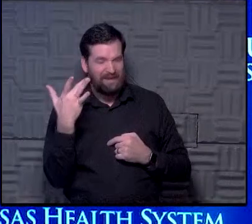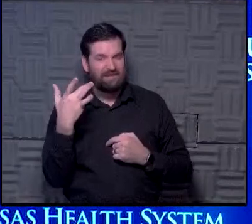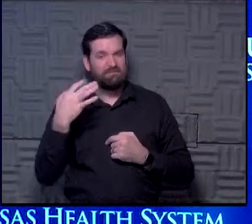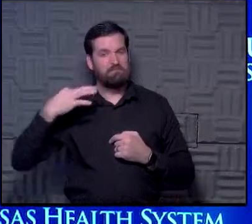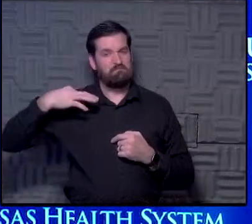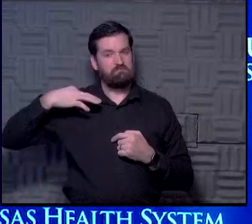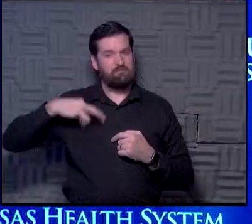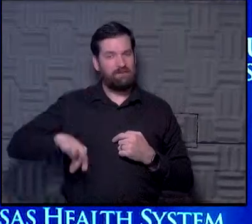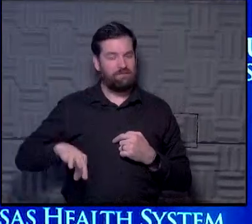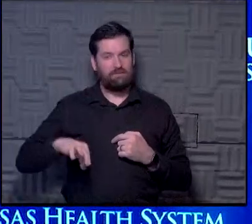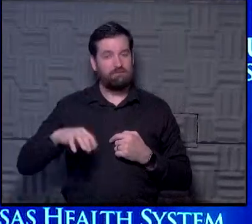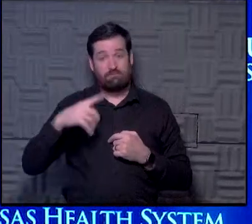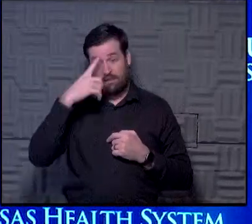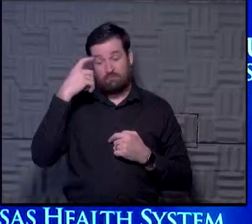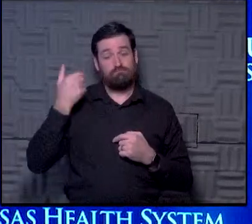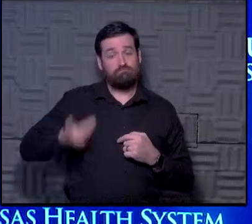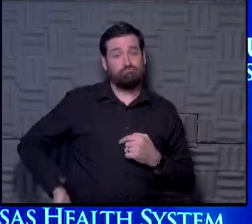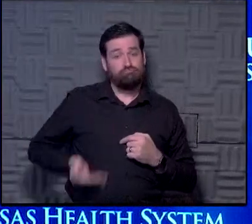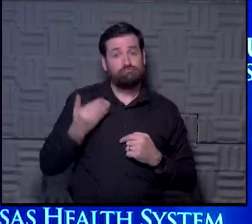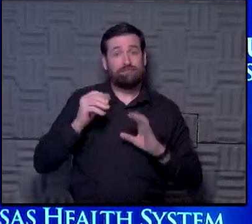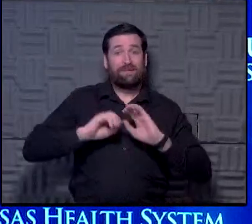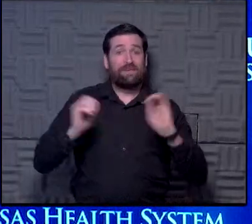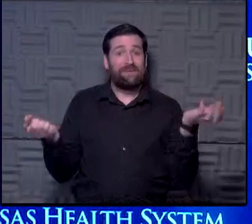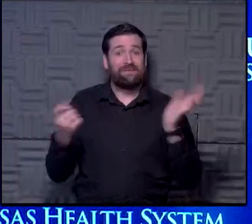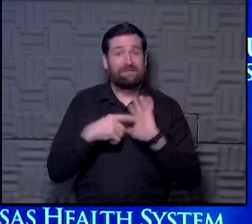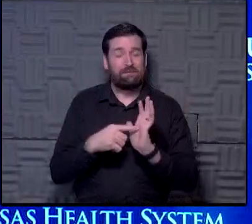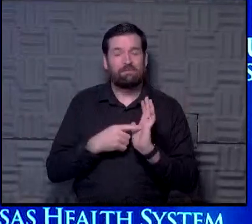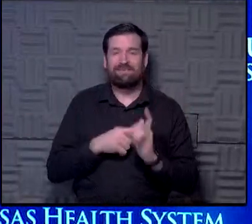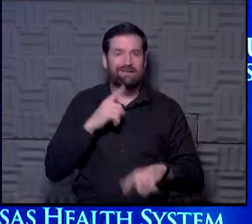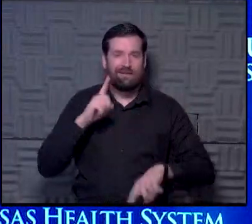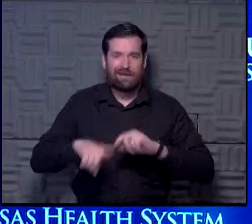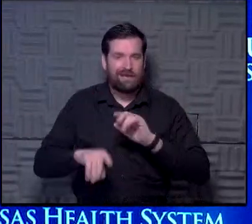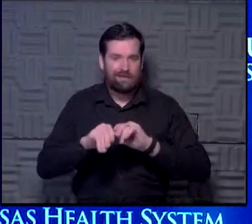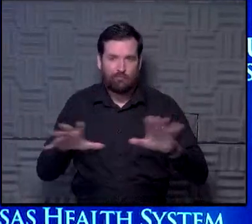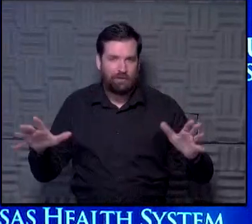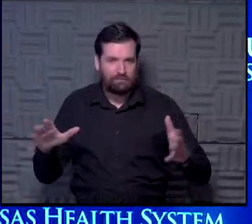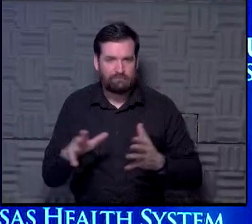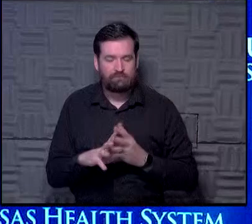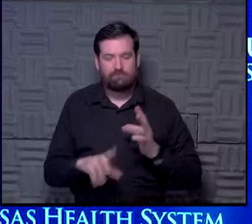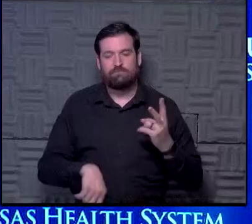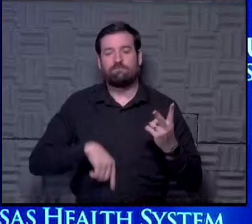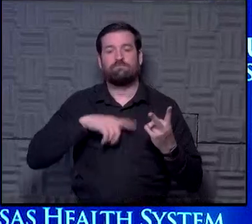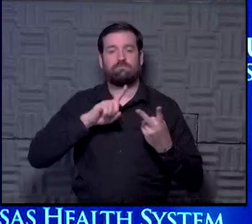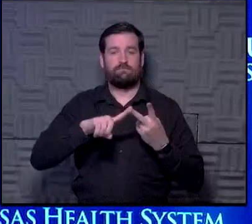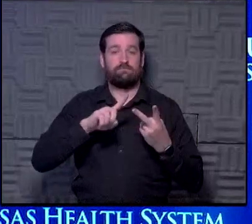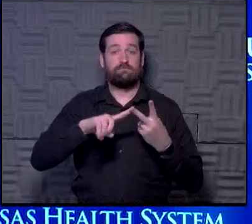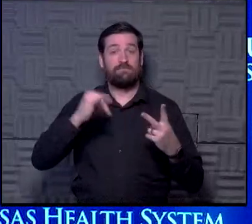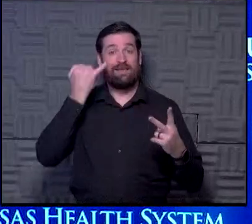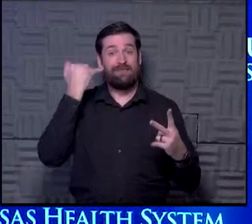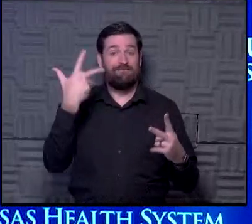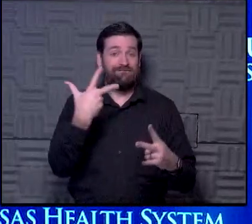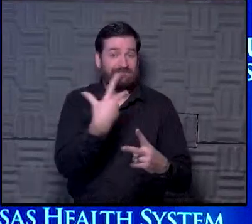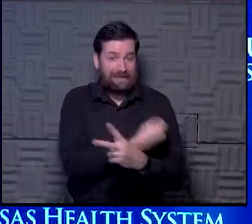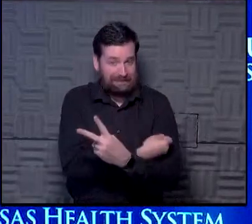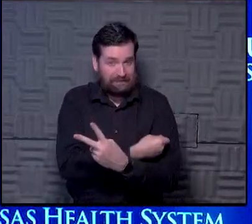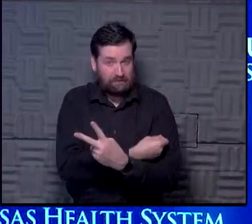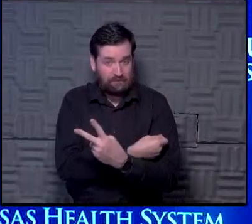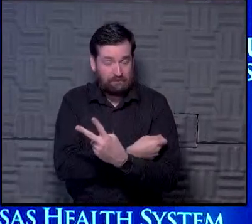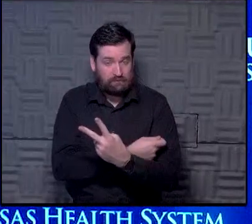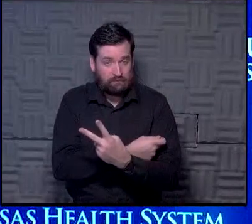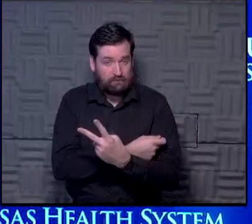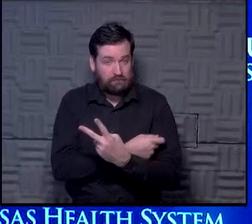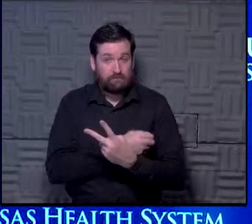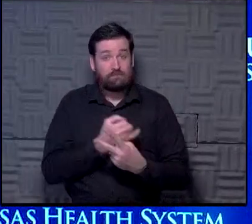from masking, because we can be asymptomatic when we spread, so we don't spread it for others. And two, if you get vaccinated, the likelihood